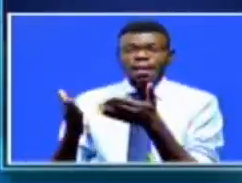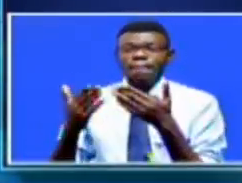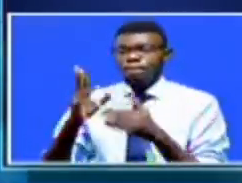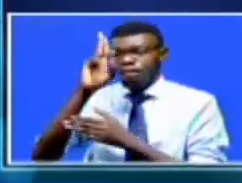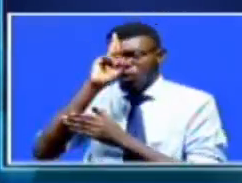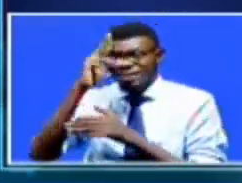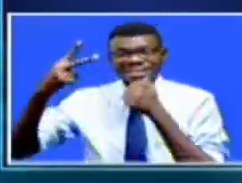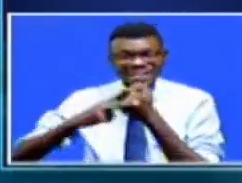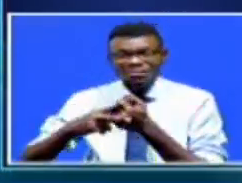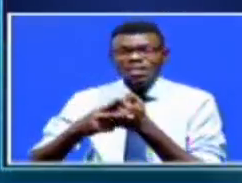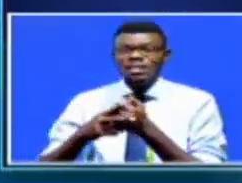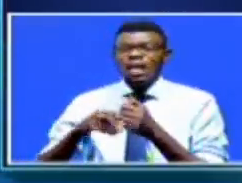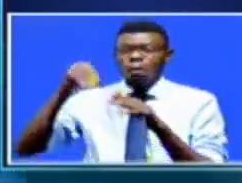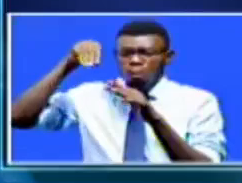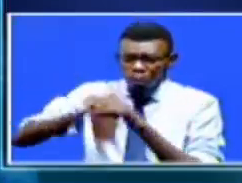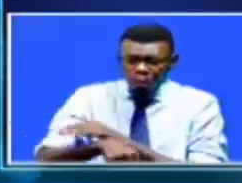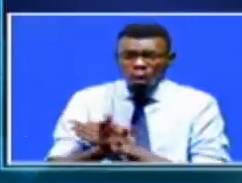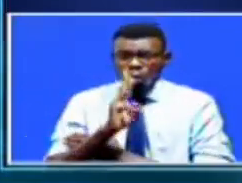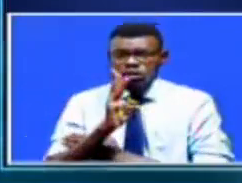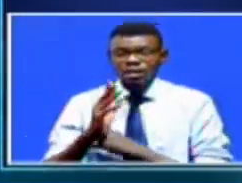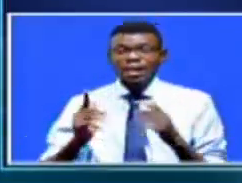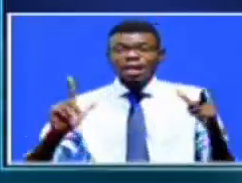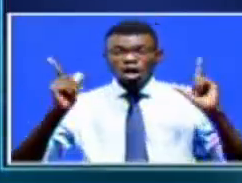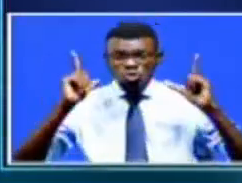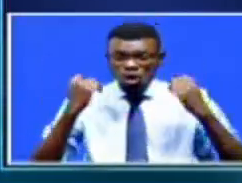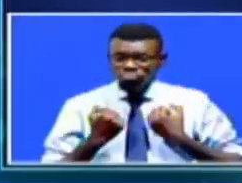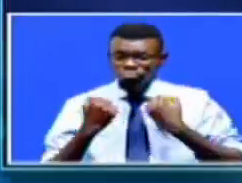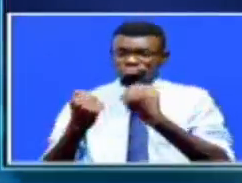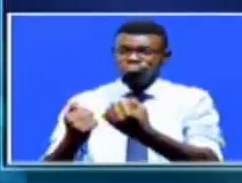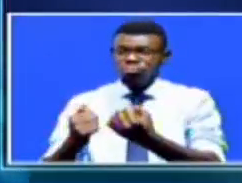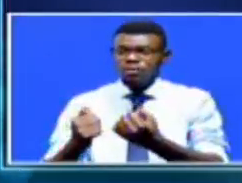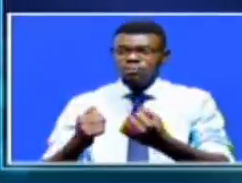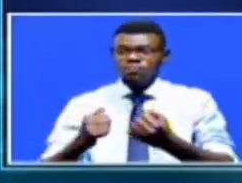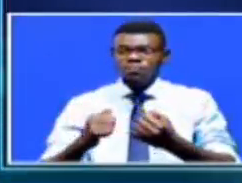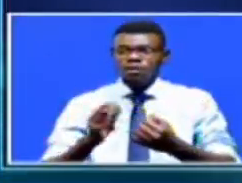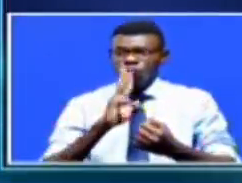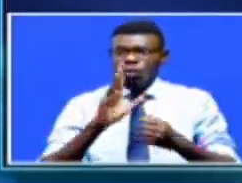officers. The lorry they were traveling in was swept away by floods.